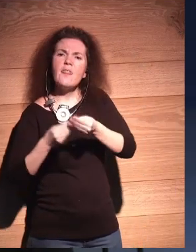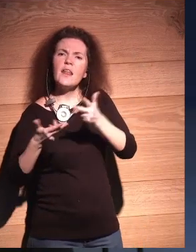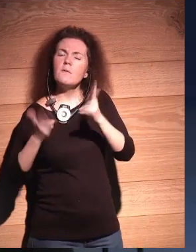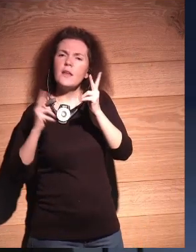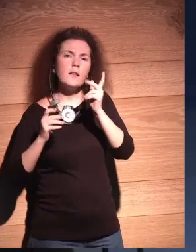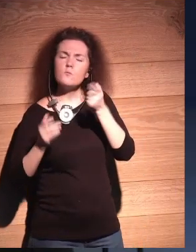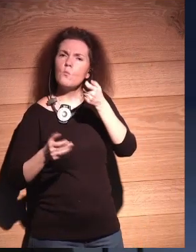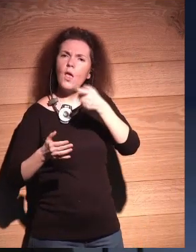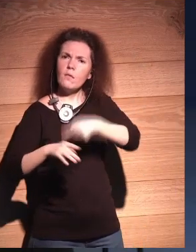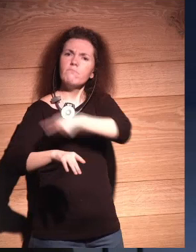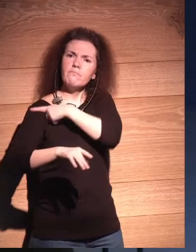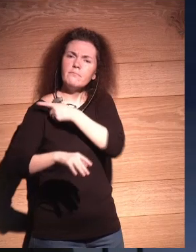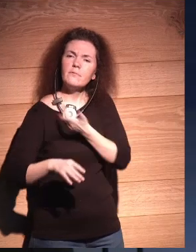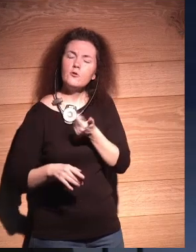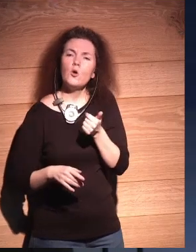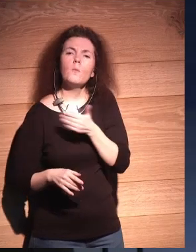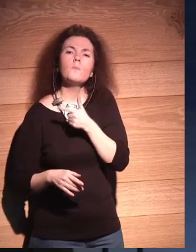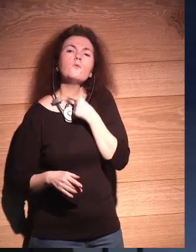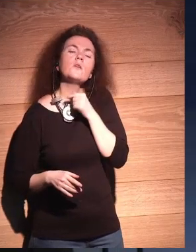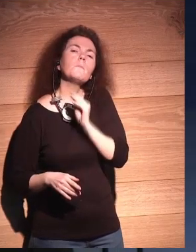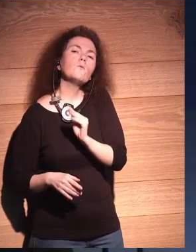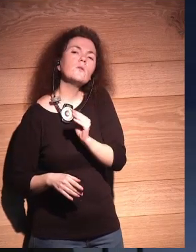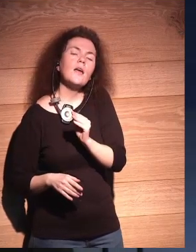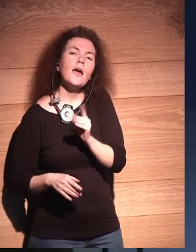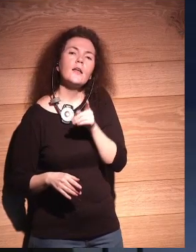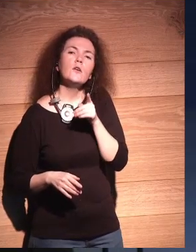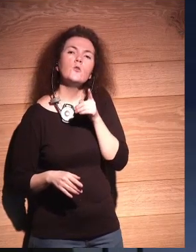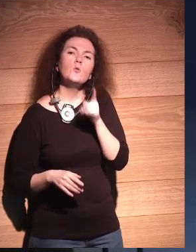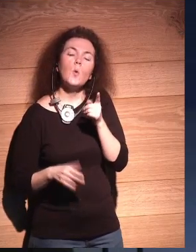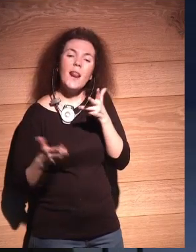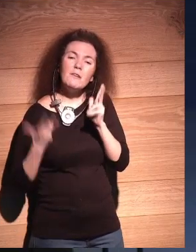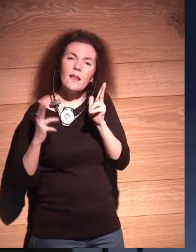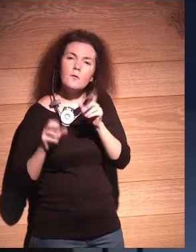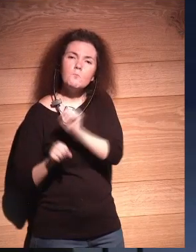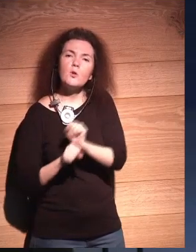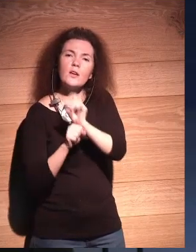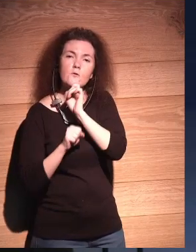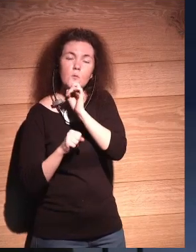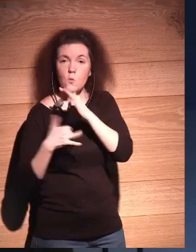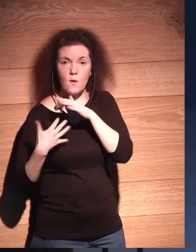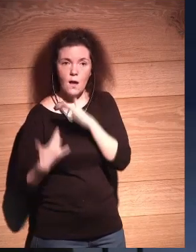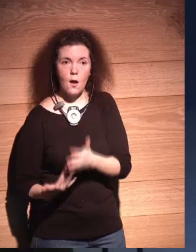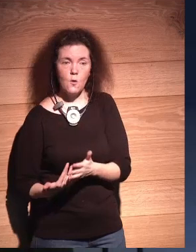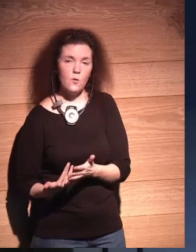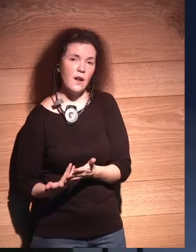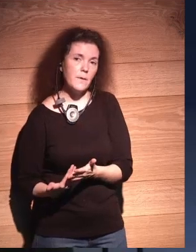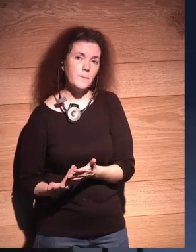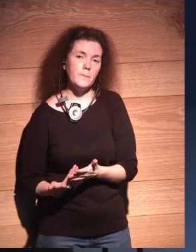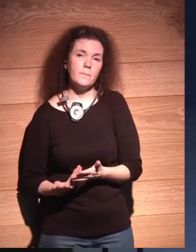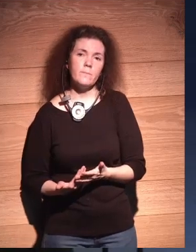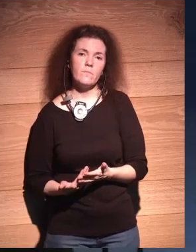to ask you about how do you protect this freedom nowadays with these such